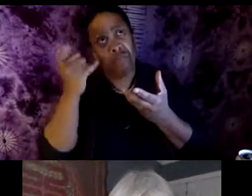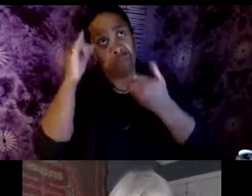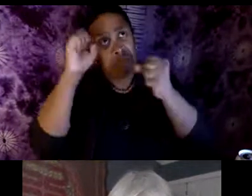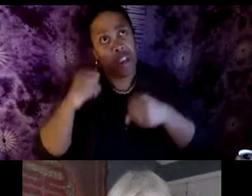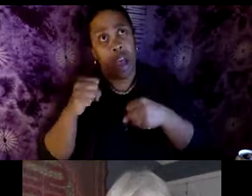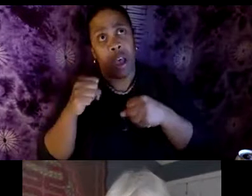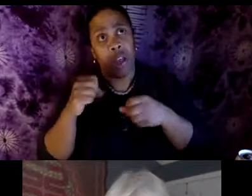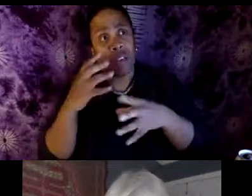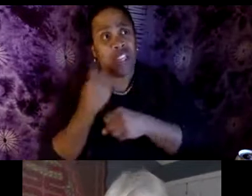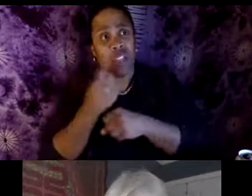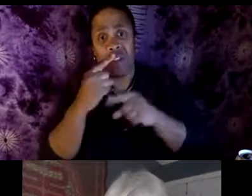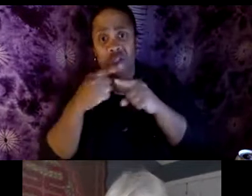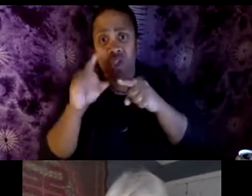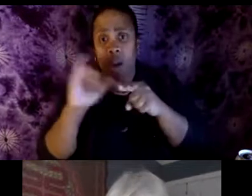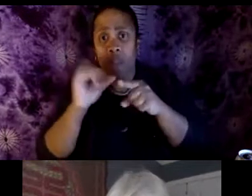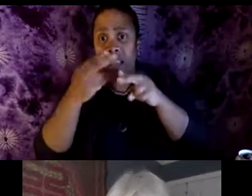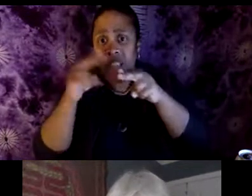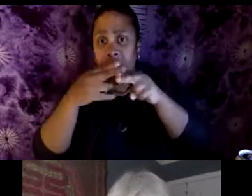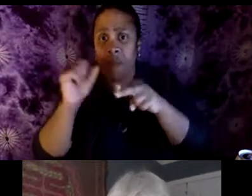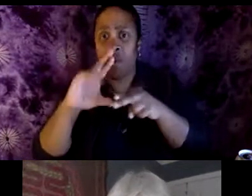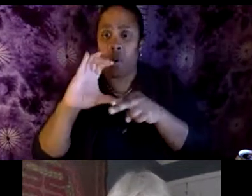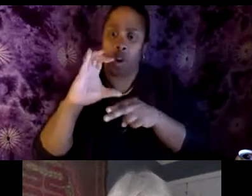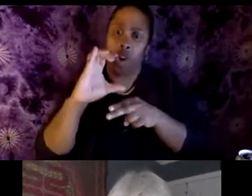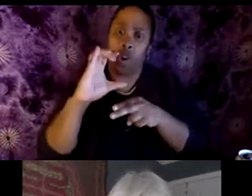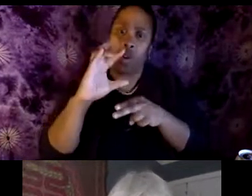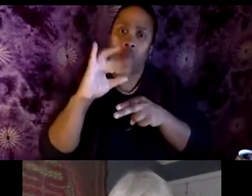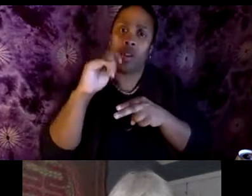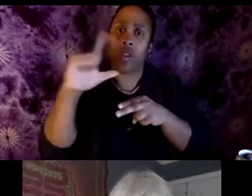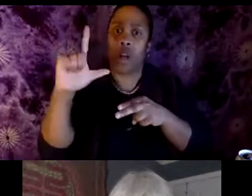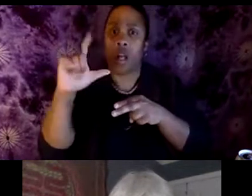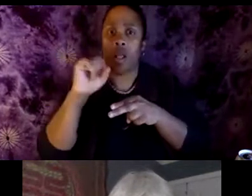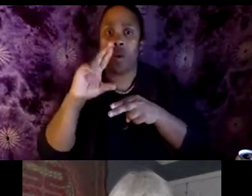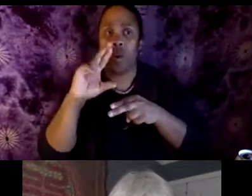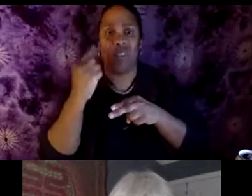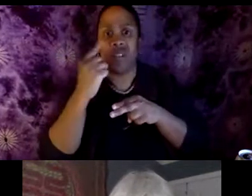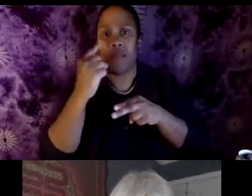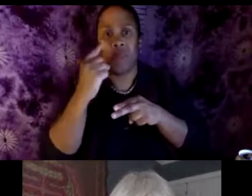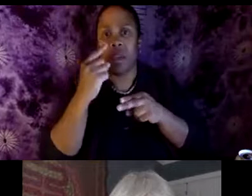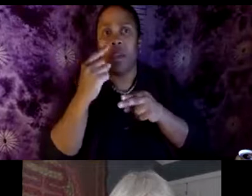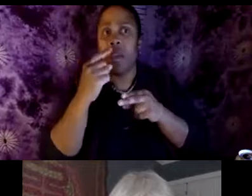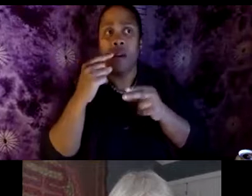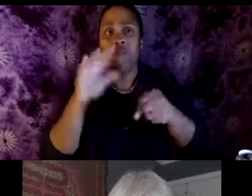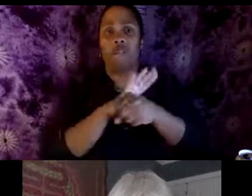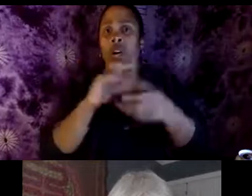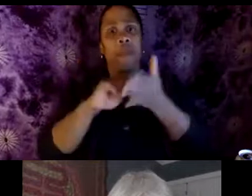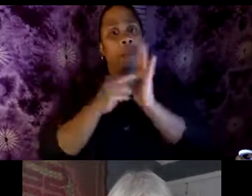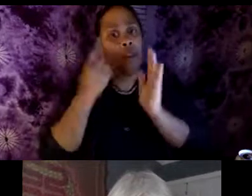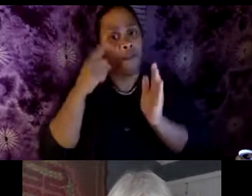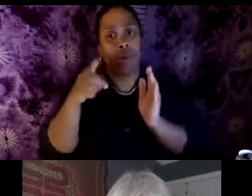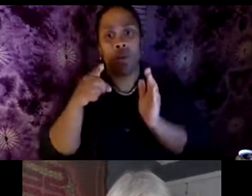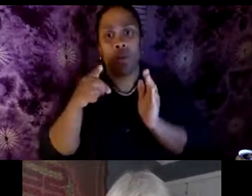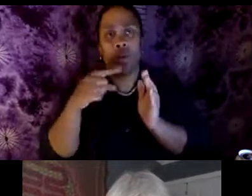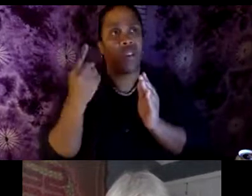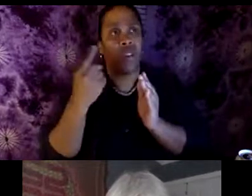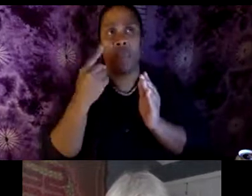like a knife. You can take a crystal. You can take something that is meaningful as a removal tool in whatever